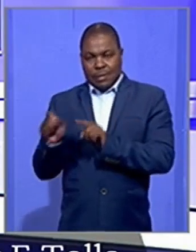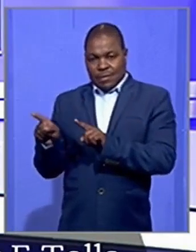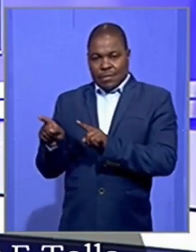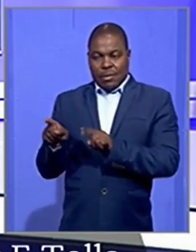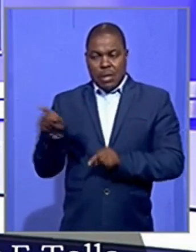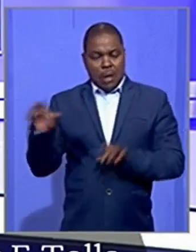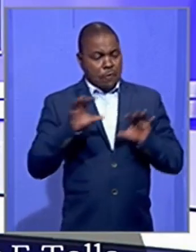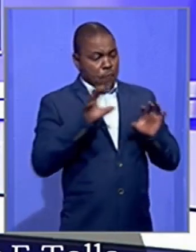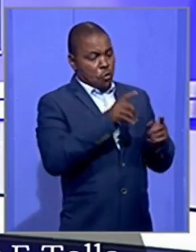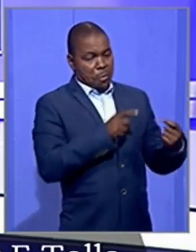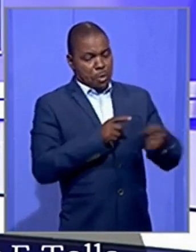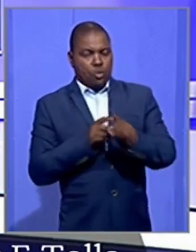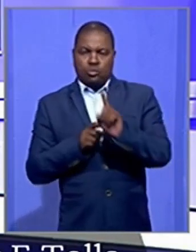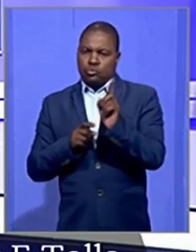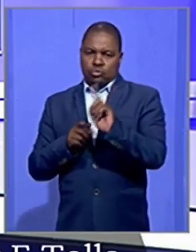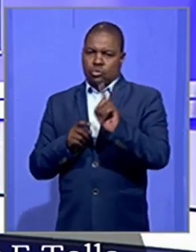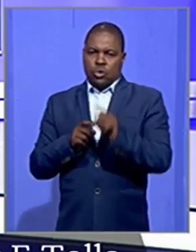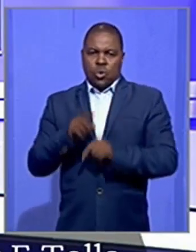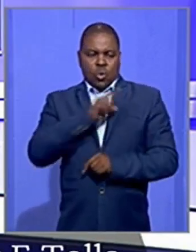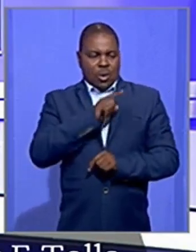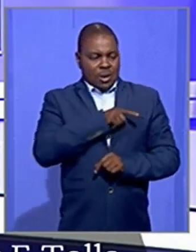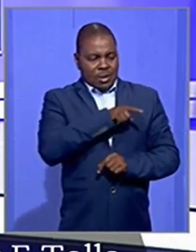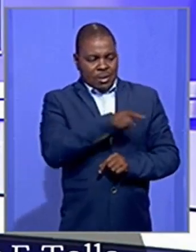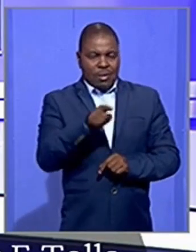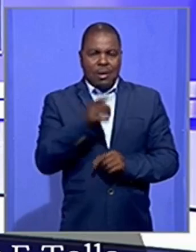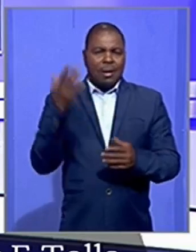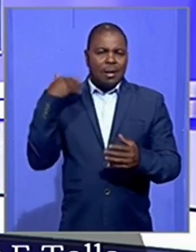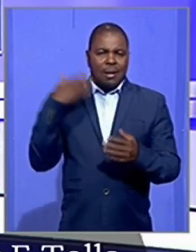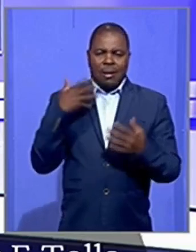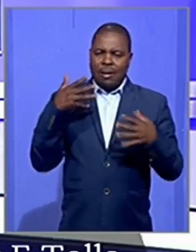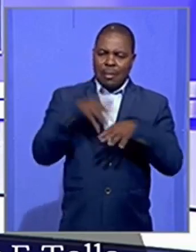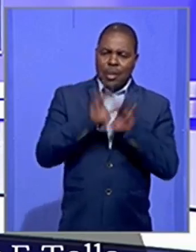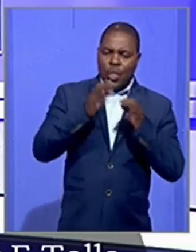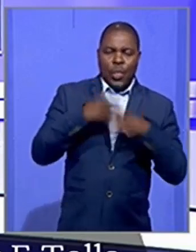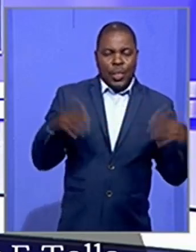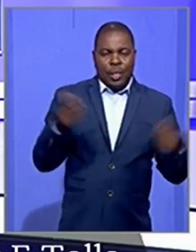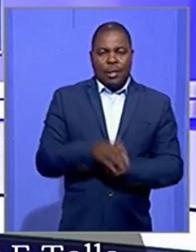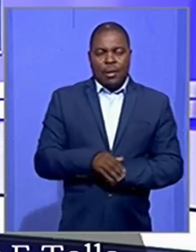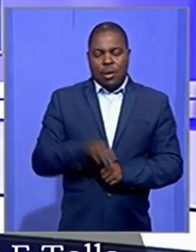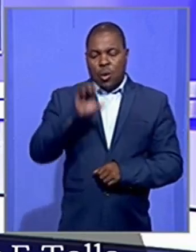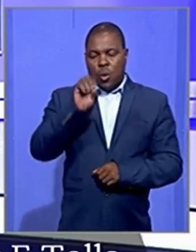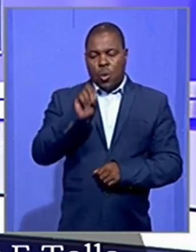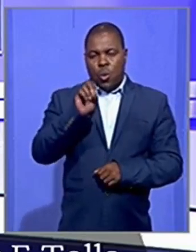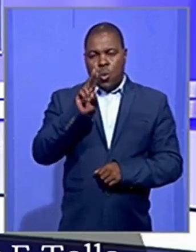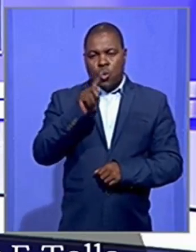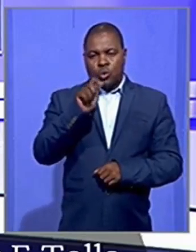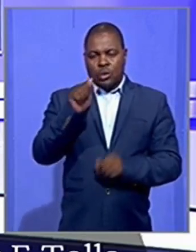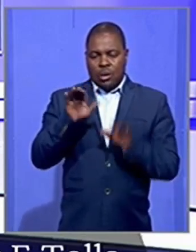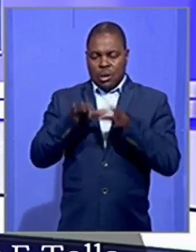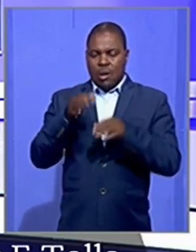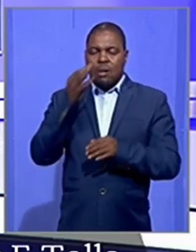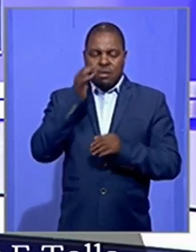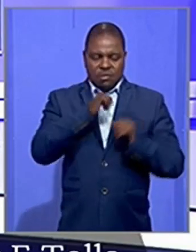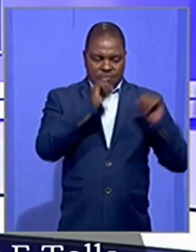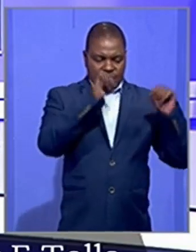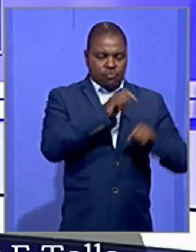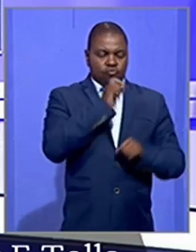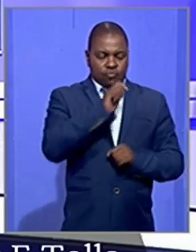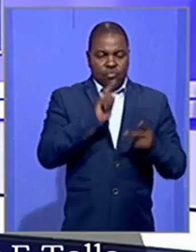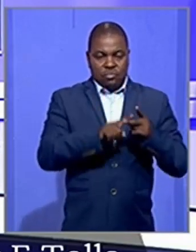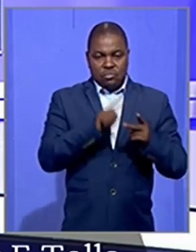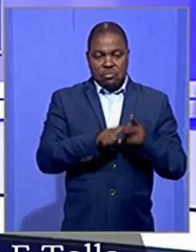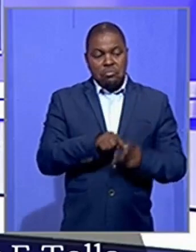duelela ditirelo tseo di neng di se mo tirisong go tswa ko tshimologong. A o tha idumelana le seo le go lopa bakgweetsi le ditlamo